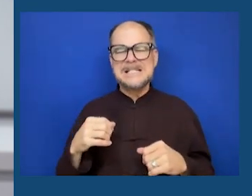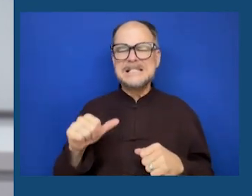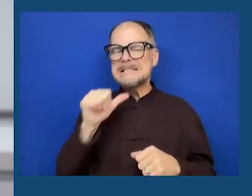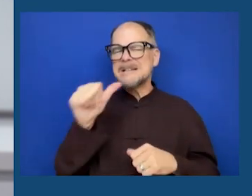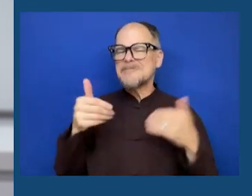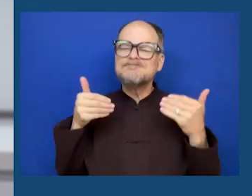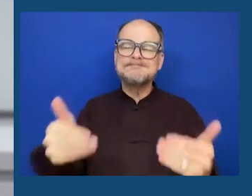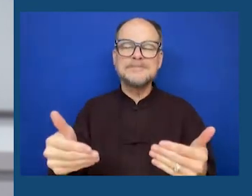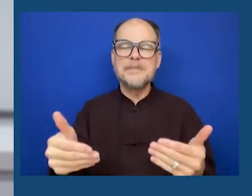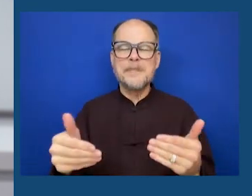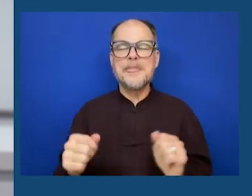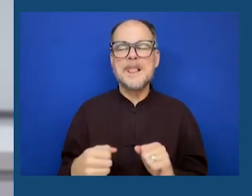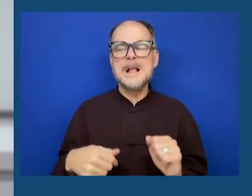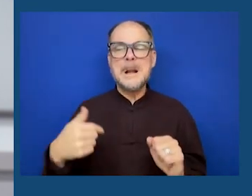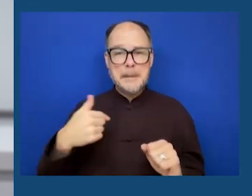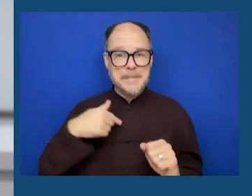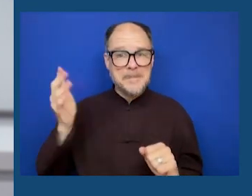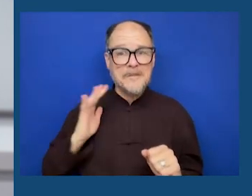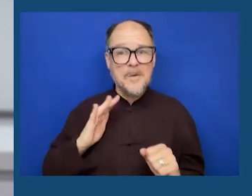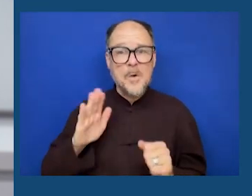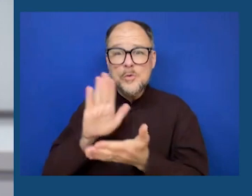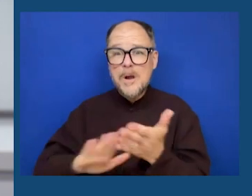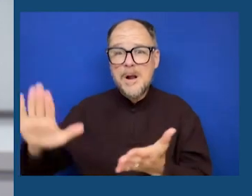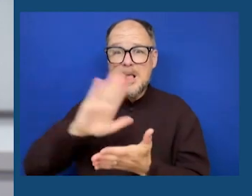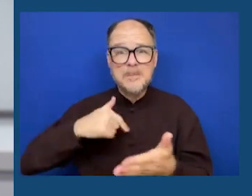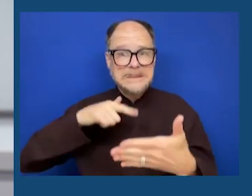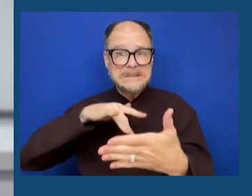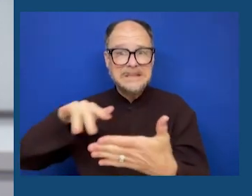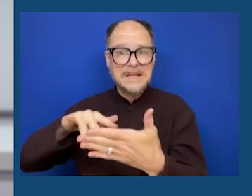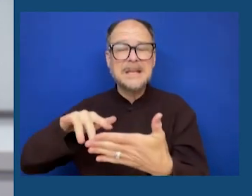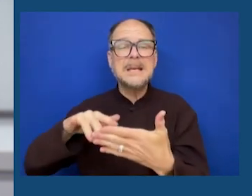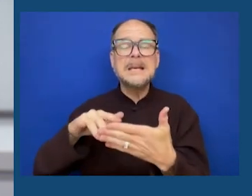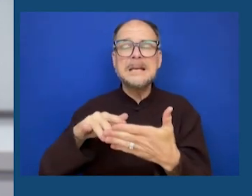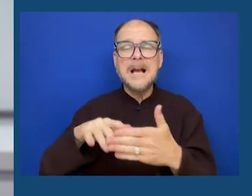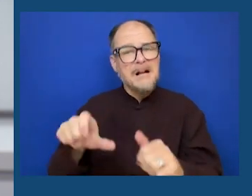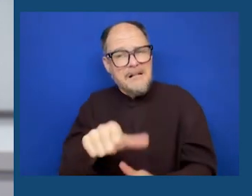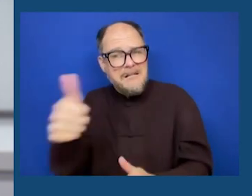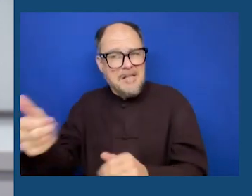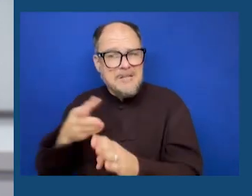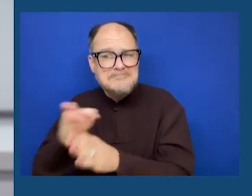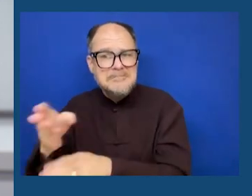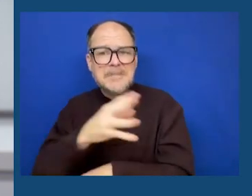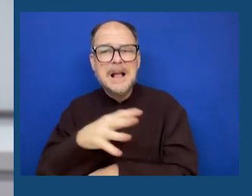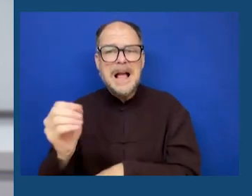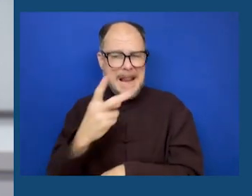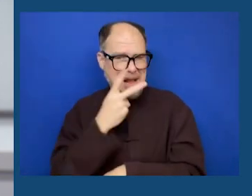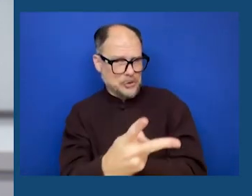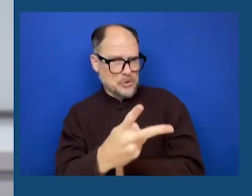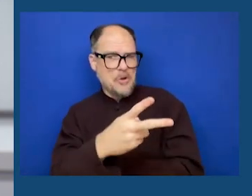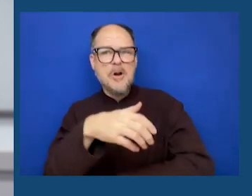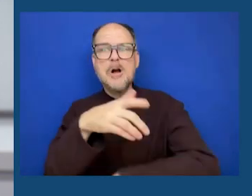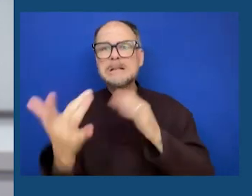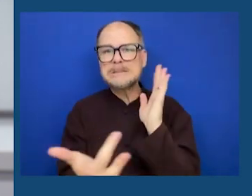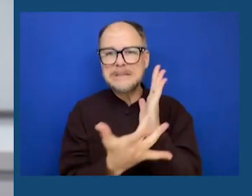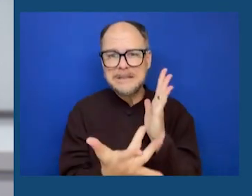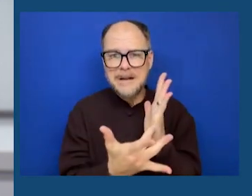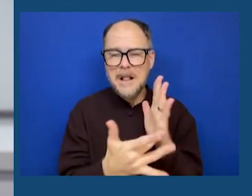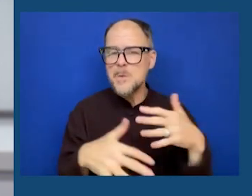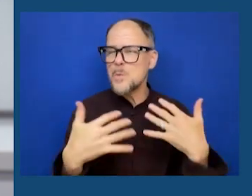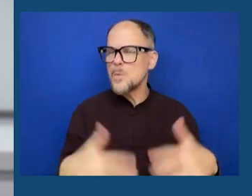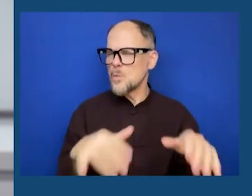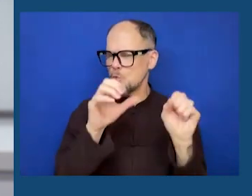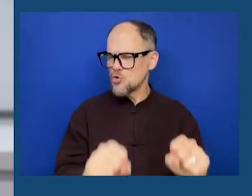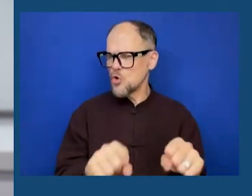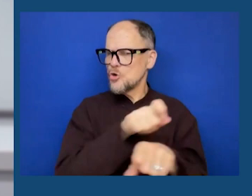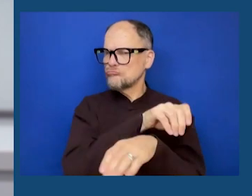political science major at Syracuse University, but I also saw the power of technology to transform families in my own